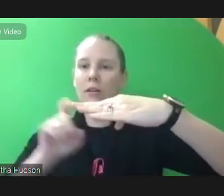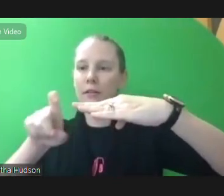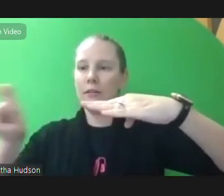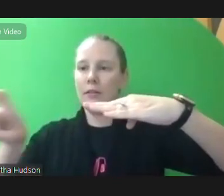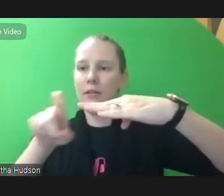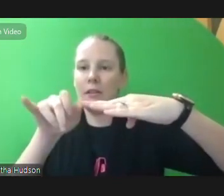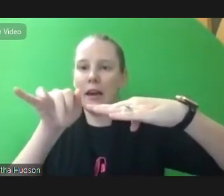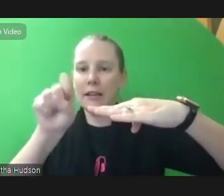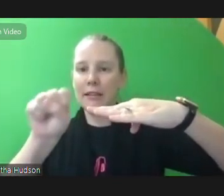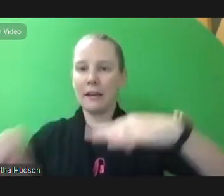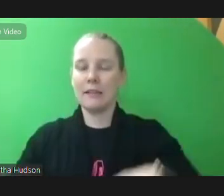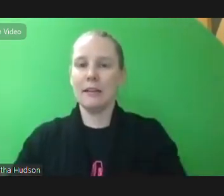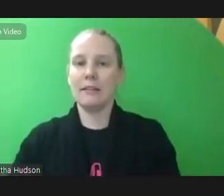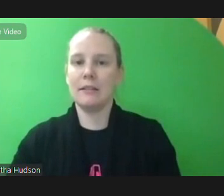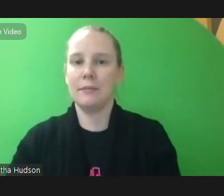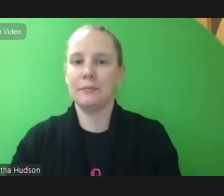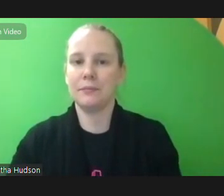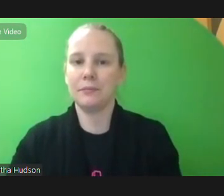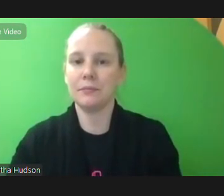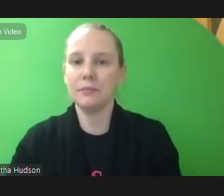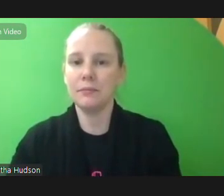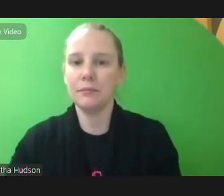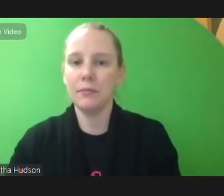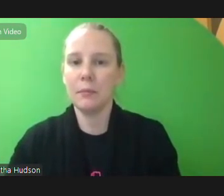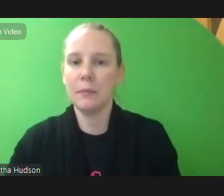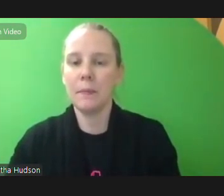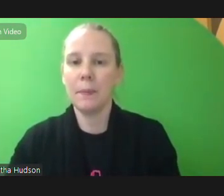over the X axis.